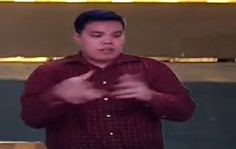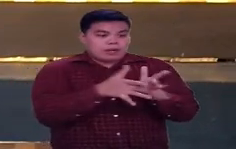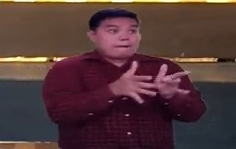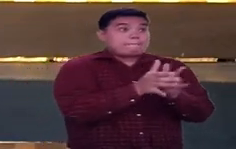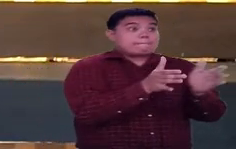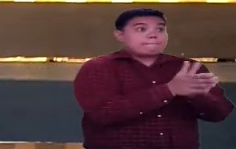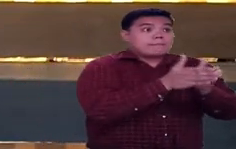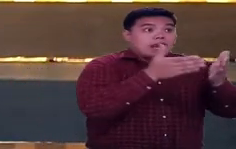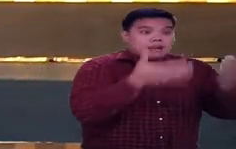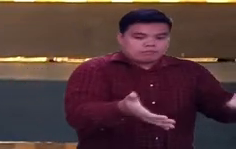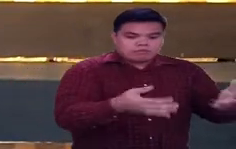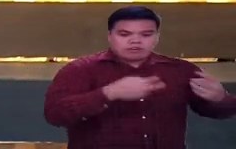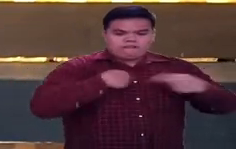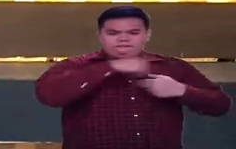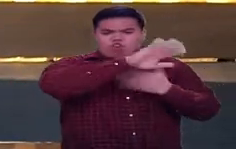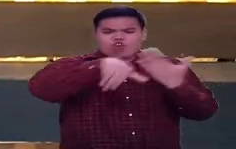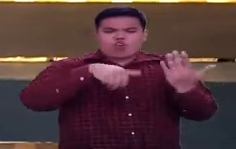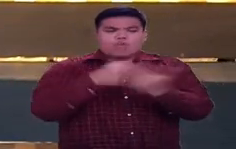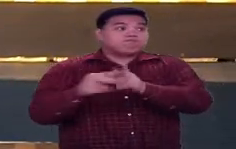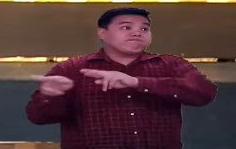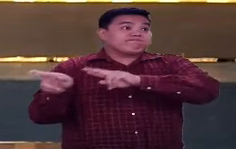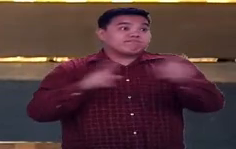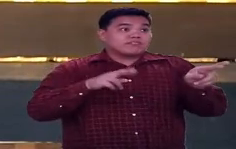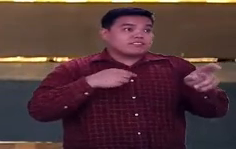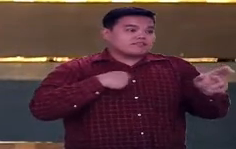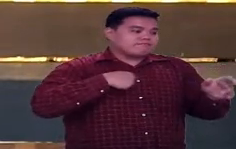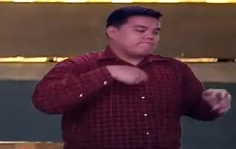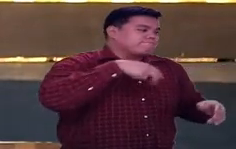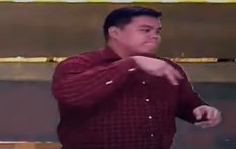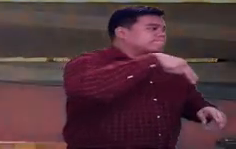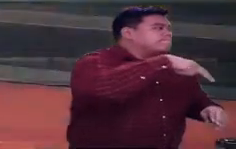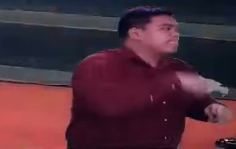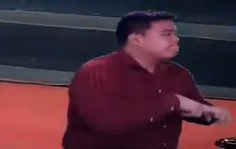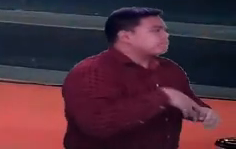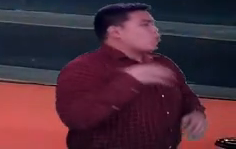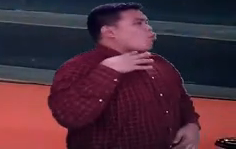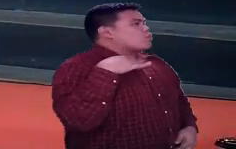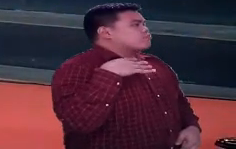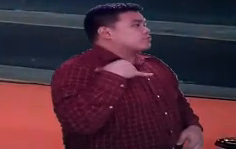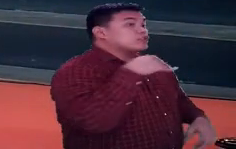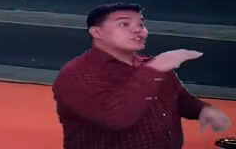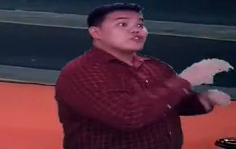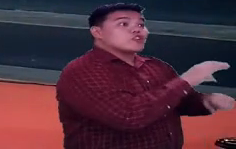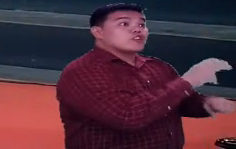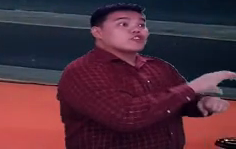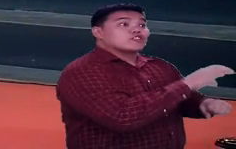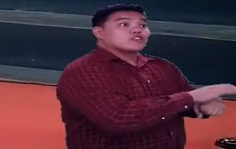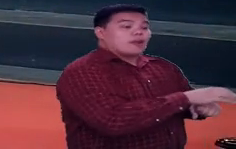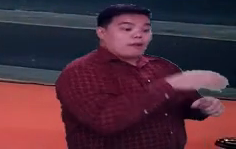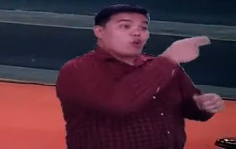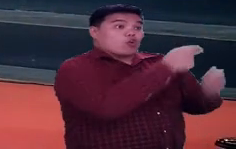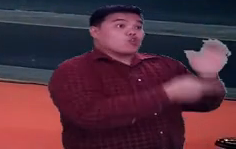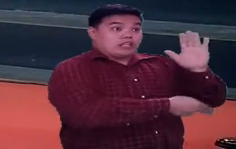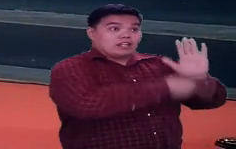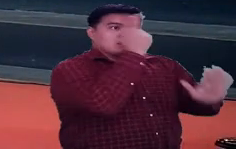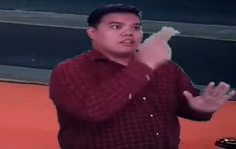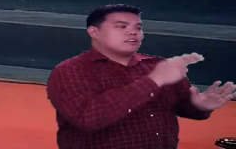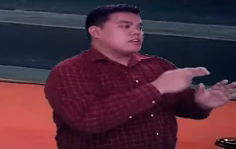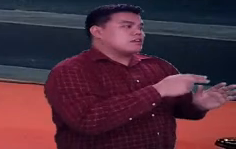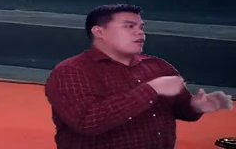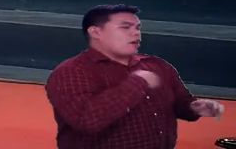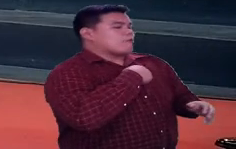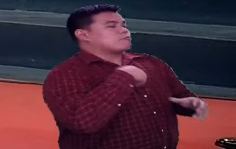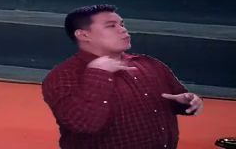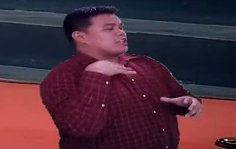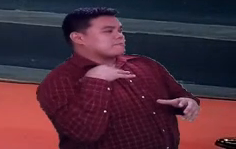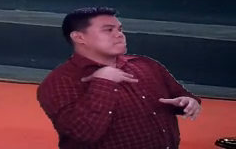Bible, I had it all ready, I was getting ready down in the church lobby to go and preach to this